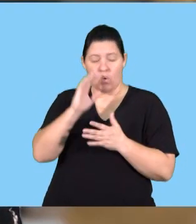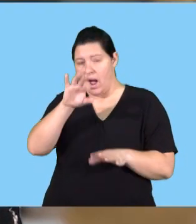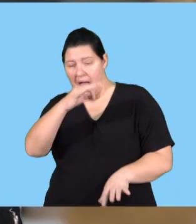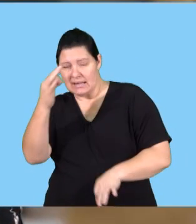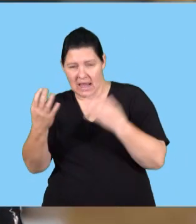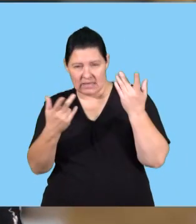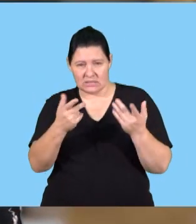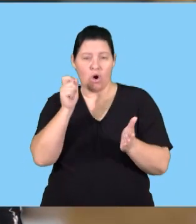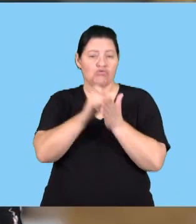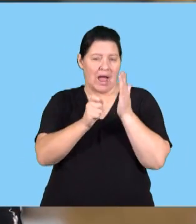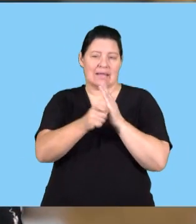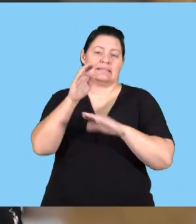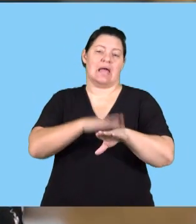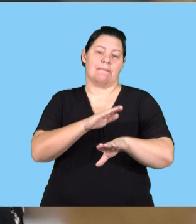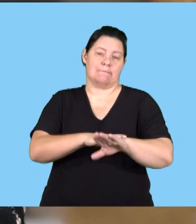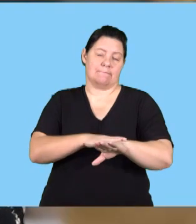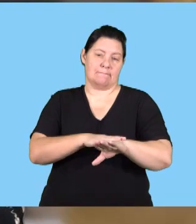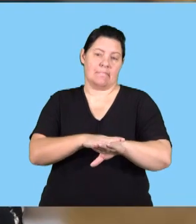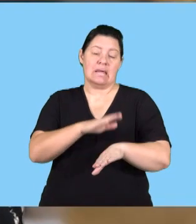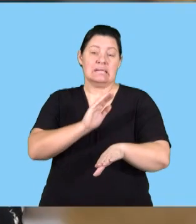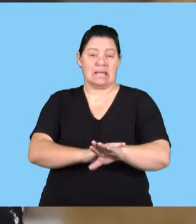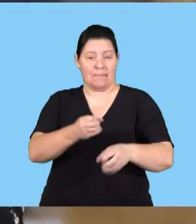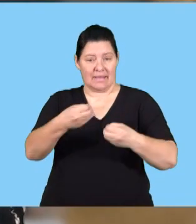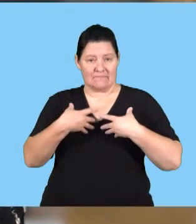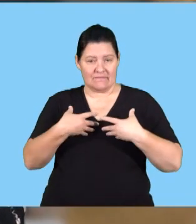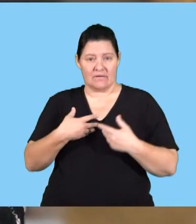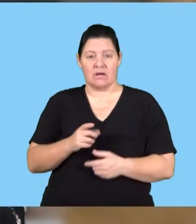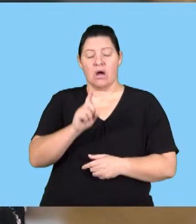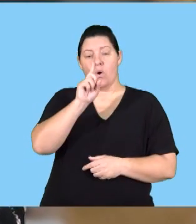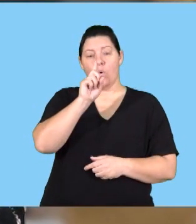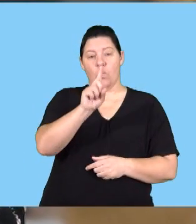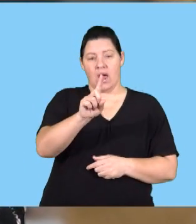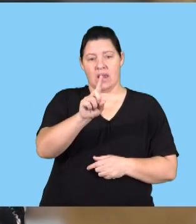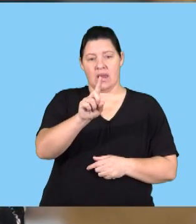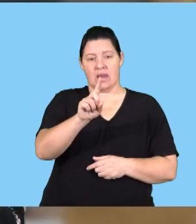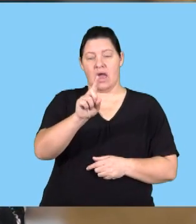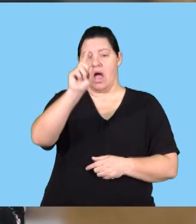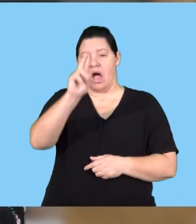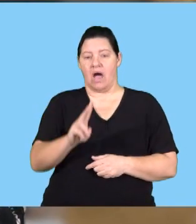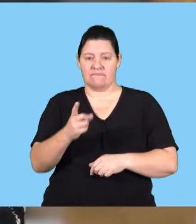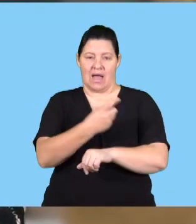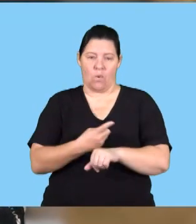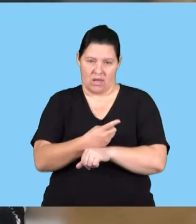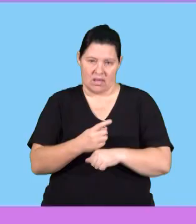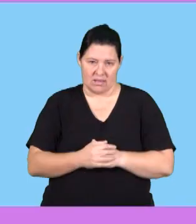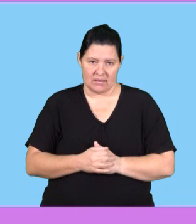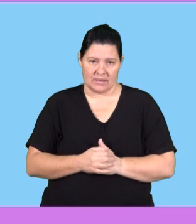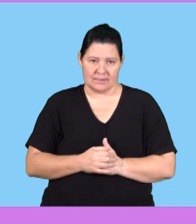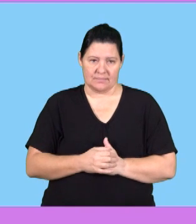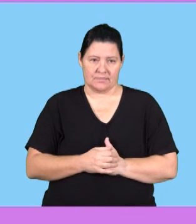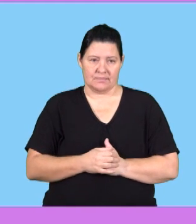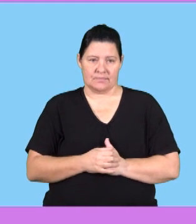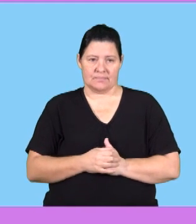you analyze and write it as time. And the time that is given is 1.5 hours.